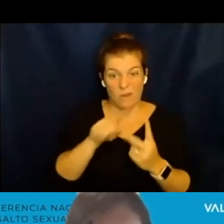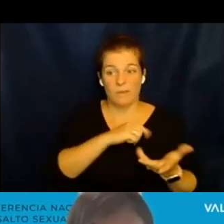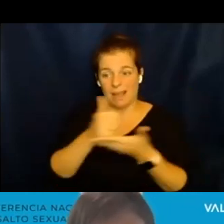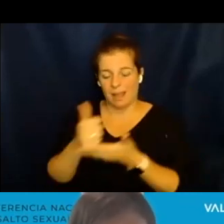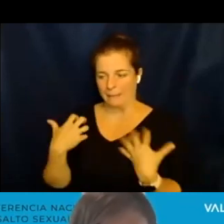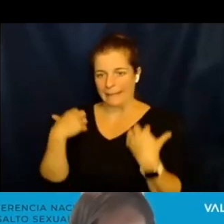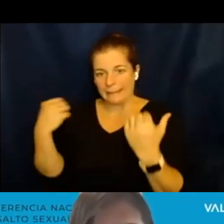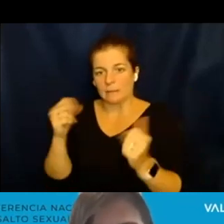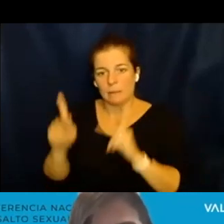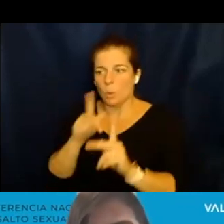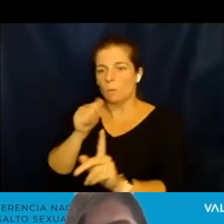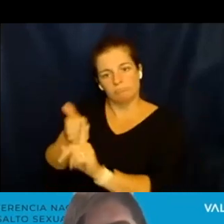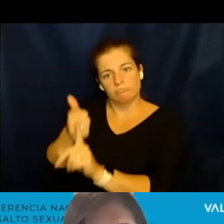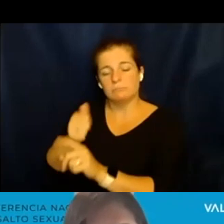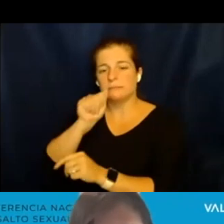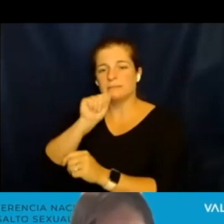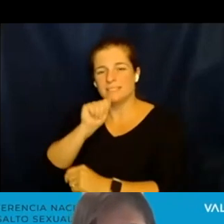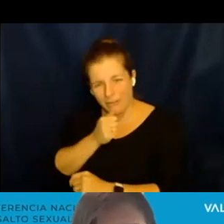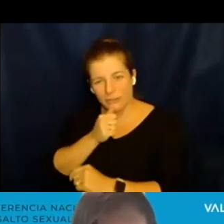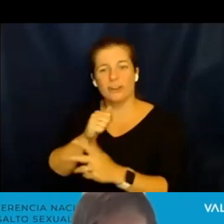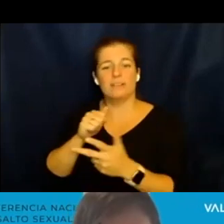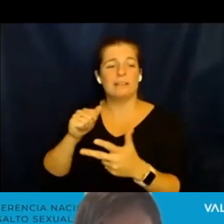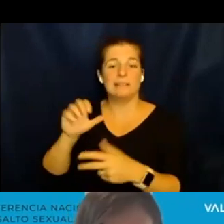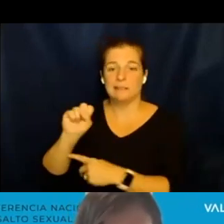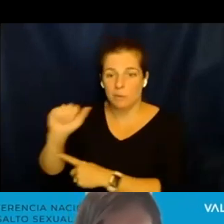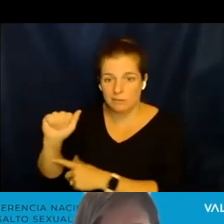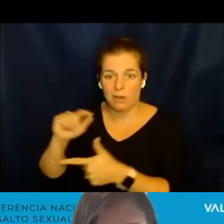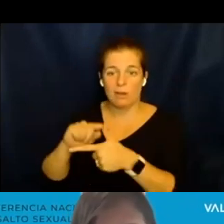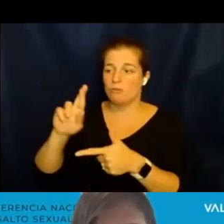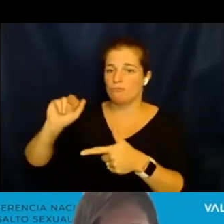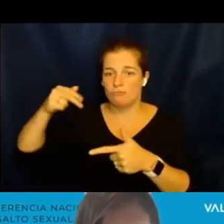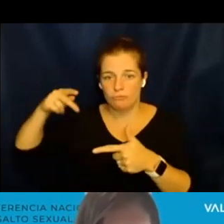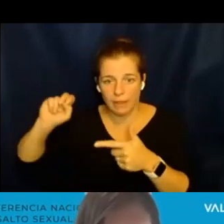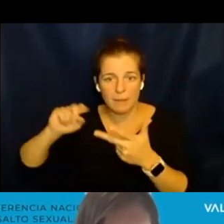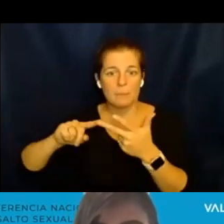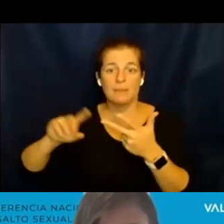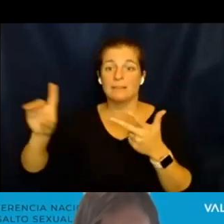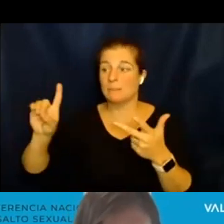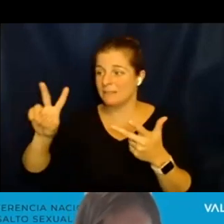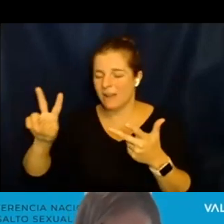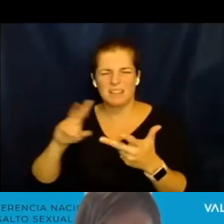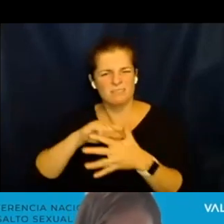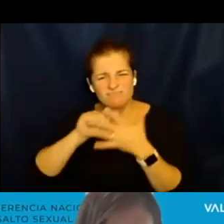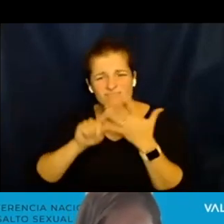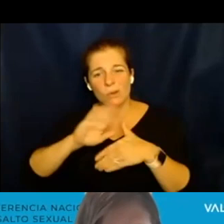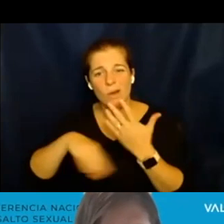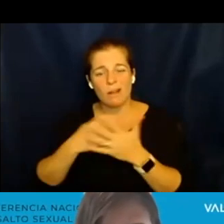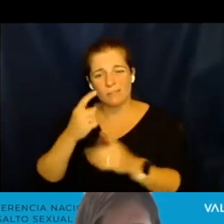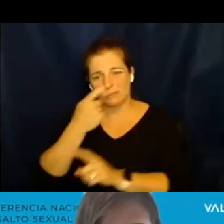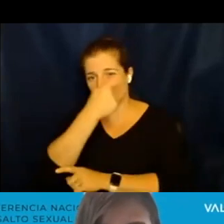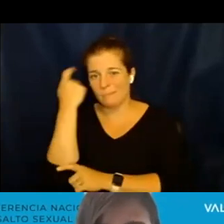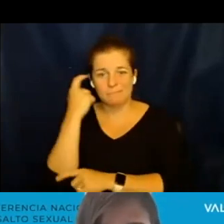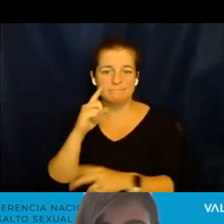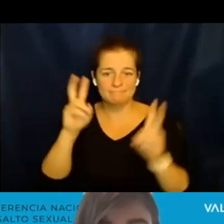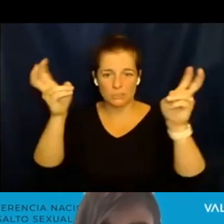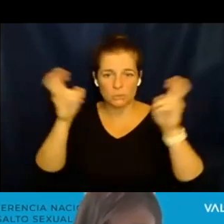sexual assault, rape, domestic violence, and all these traumatic issues. And these two